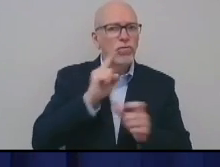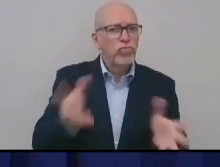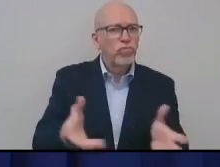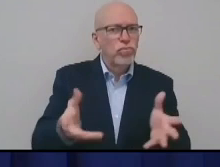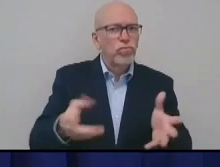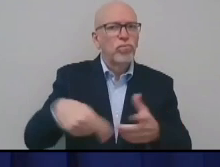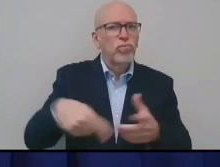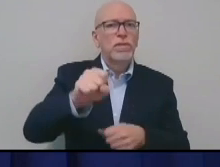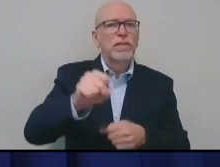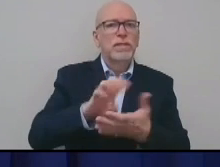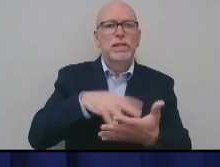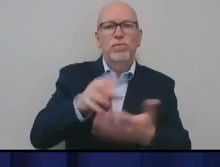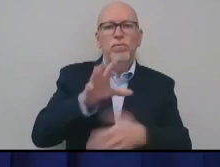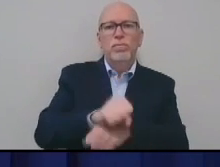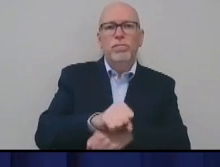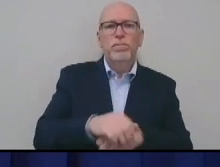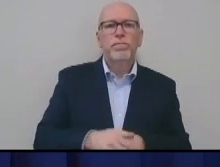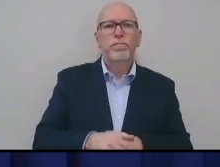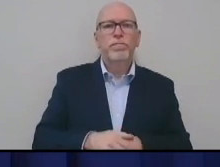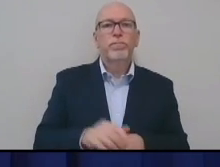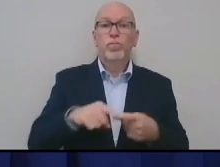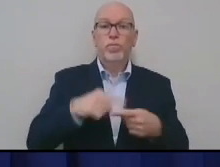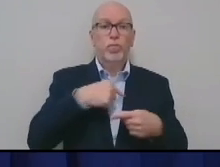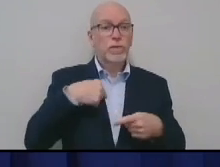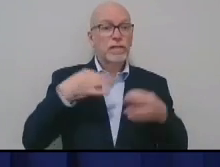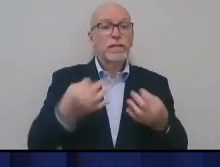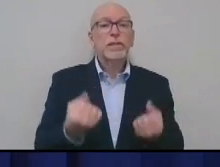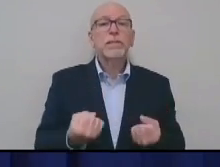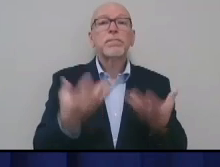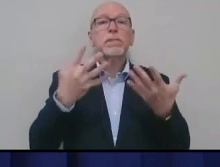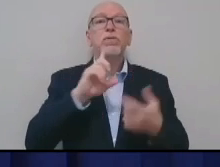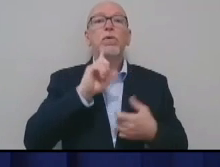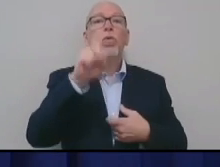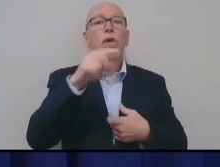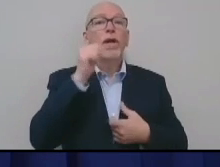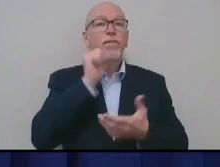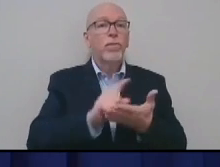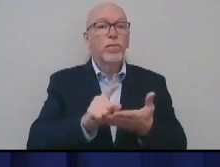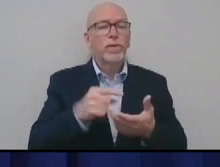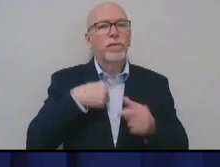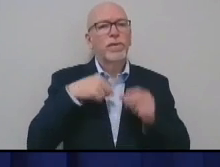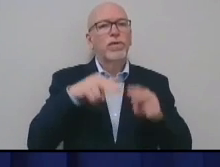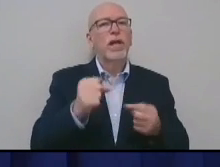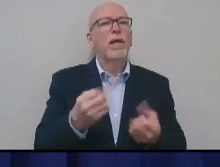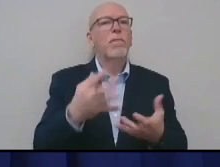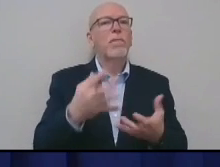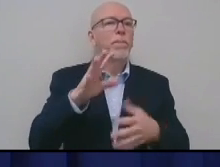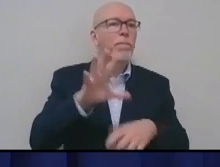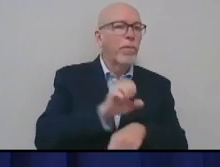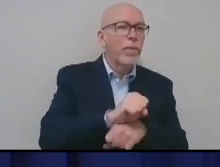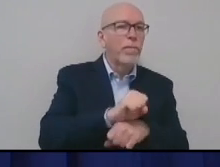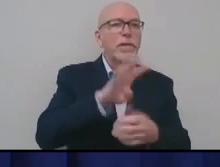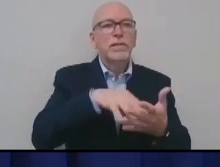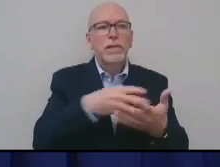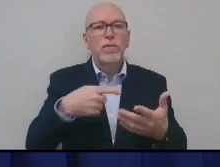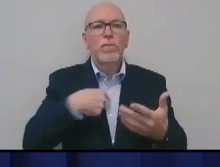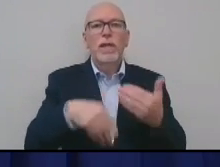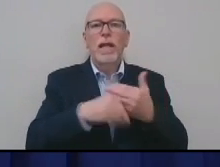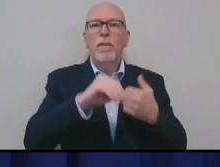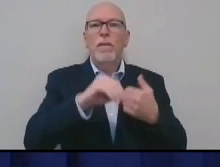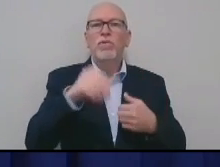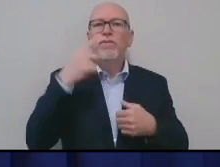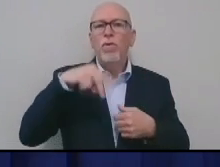scheduled. When we are deciding how many doses to order each week, we look at scheduled appointments and add a percentage to account for